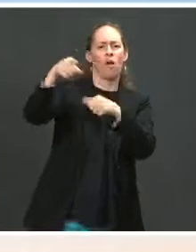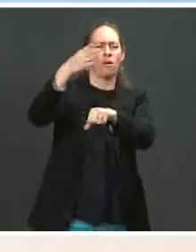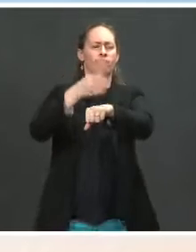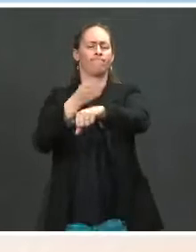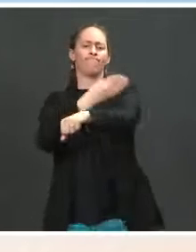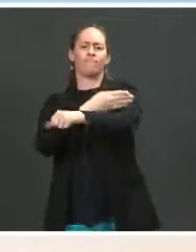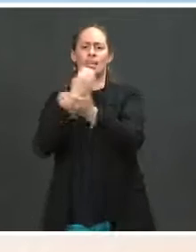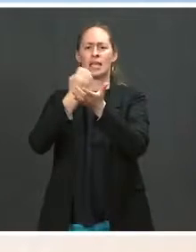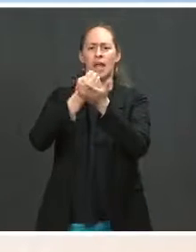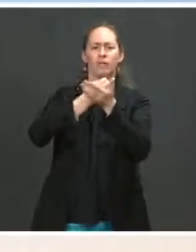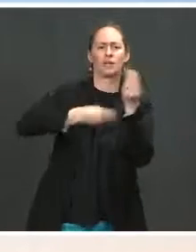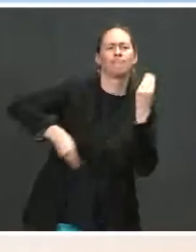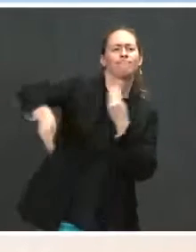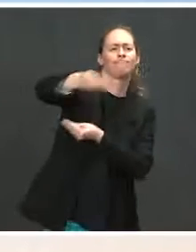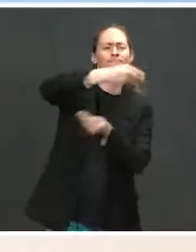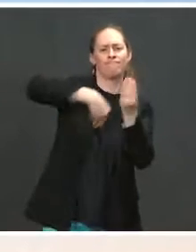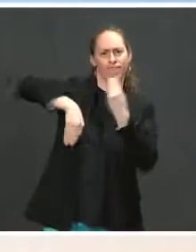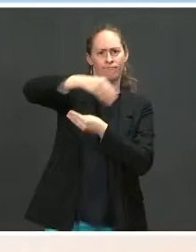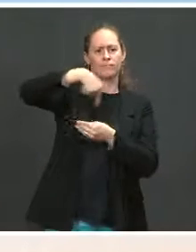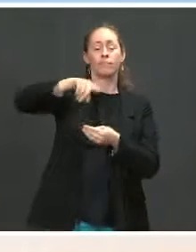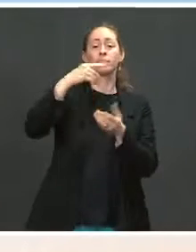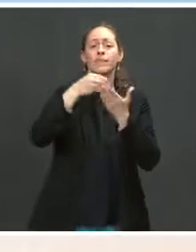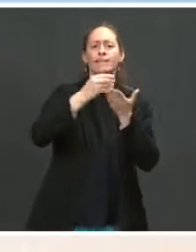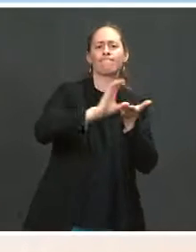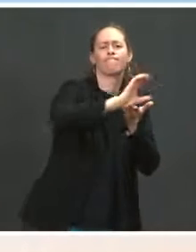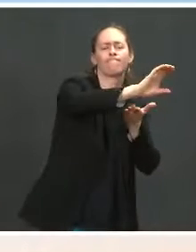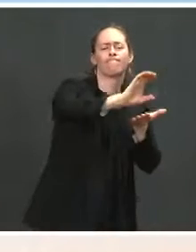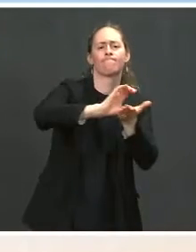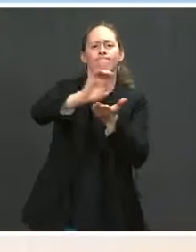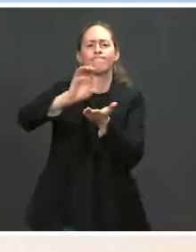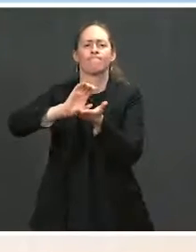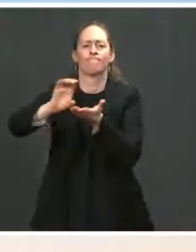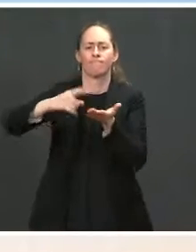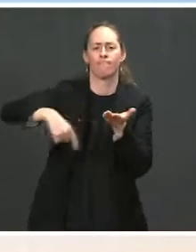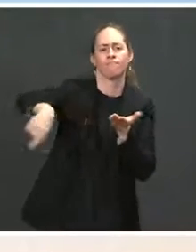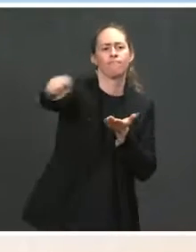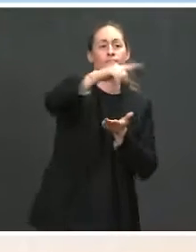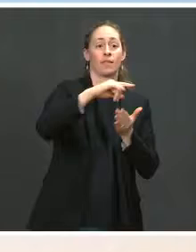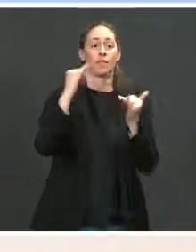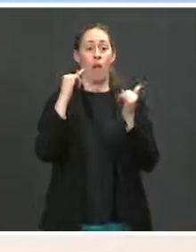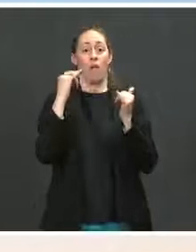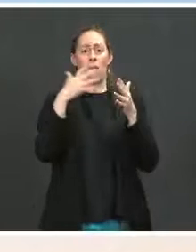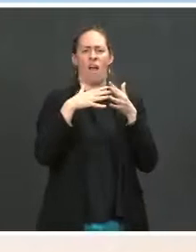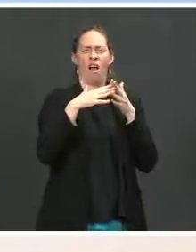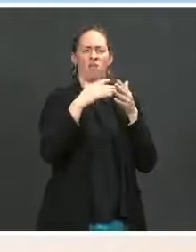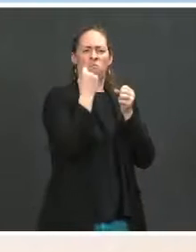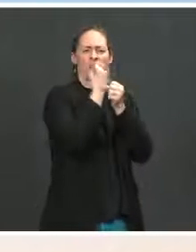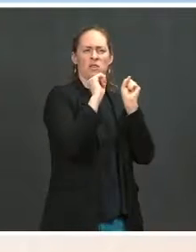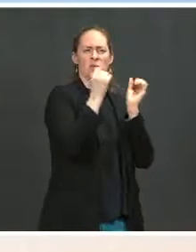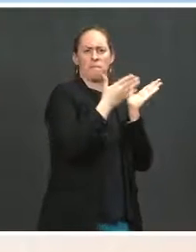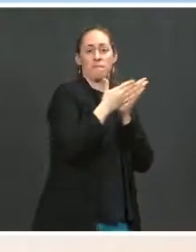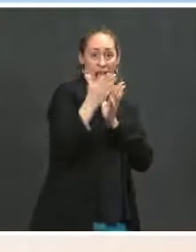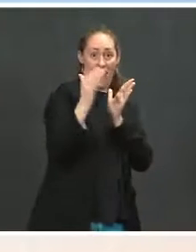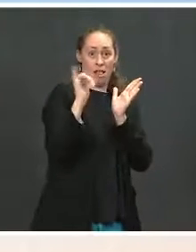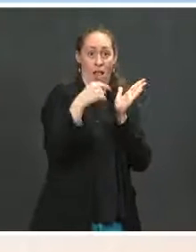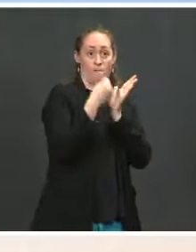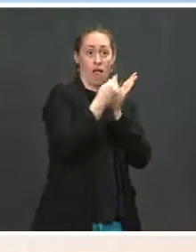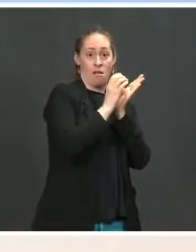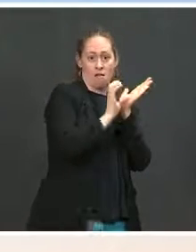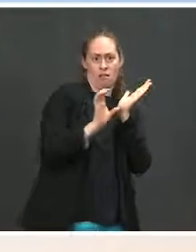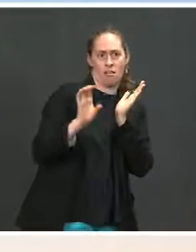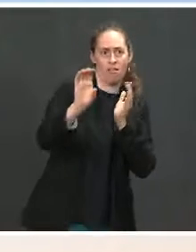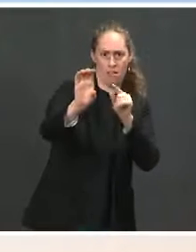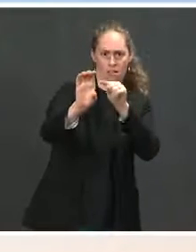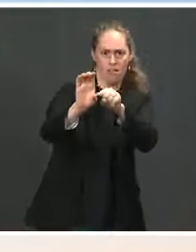nearly $420 billion in programs from the American Rescue Plan. This new office, which will be led by the inaugural